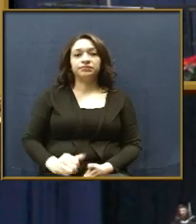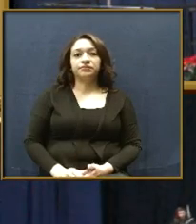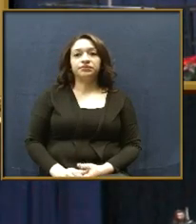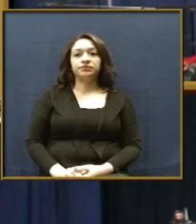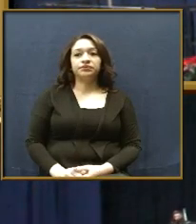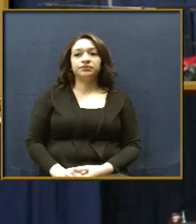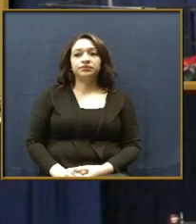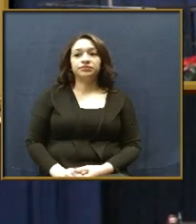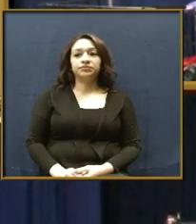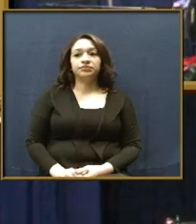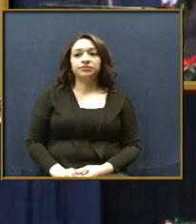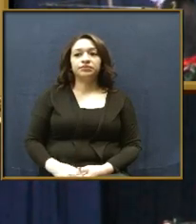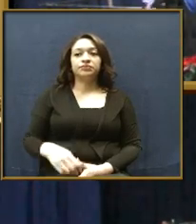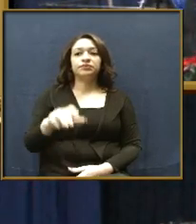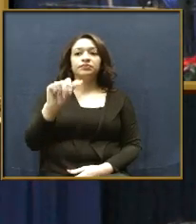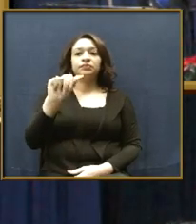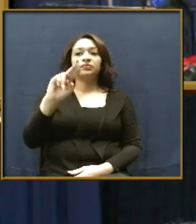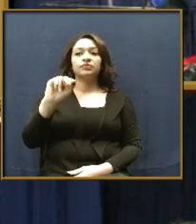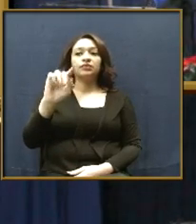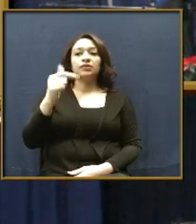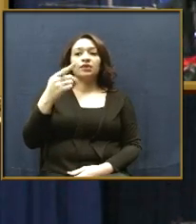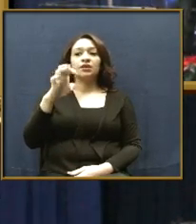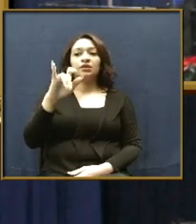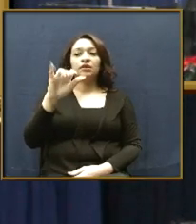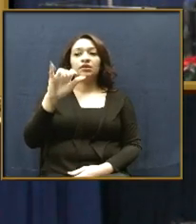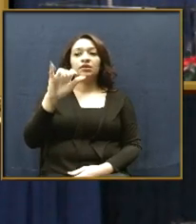Angelica Maria Garner Phi Kappa Phi.